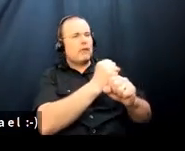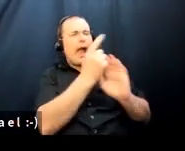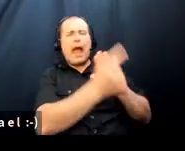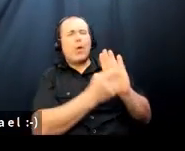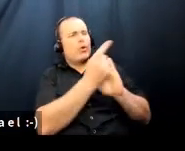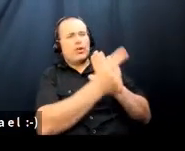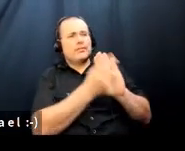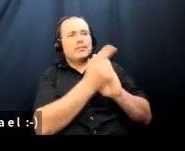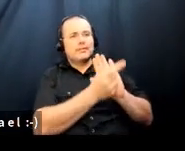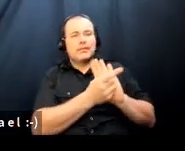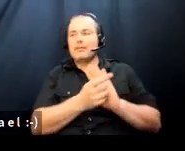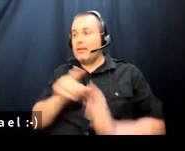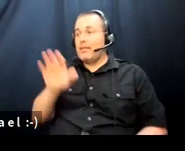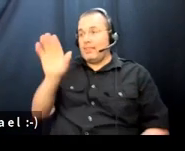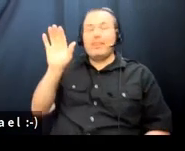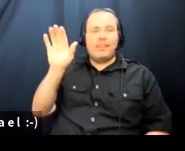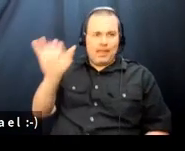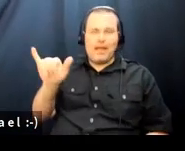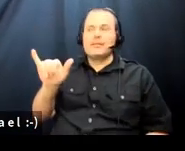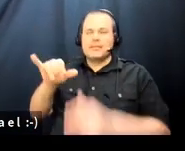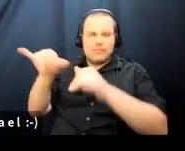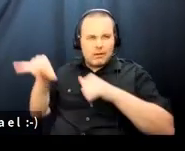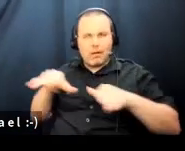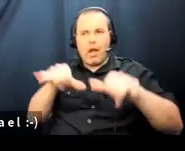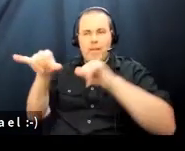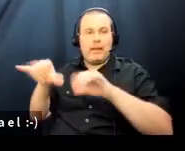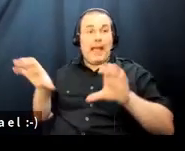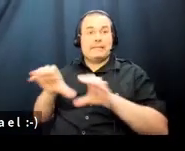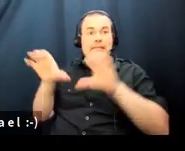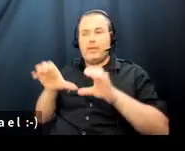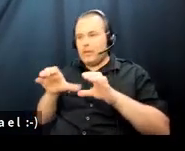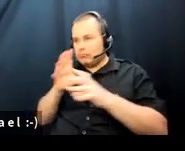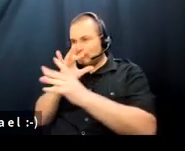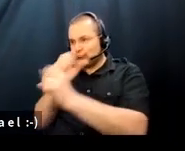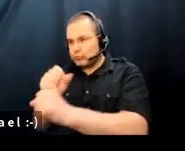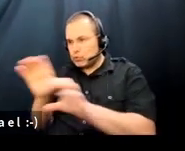who will later be diagnosed with an autism spectrum disorder.